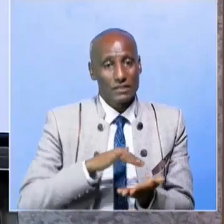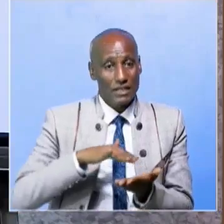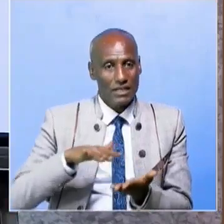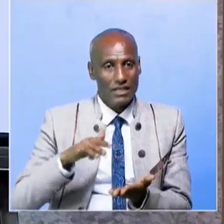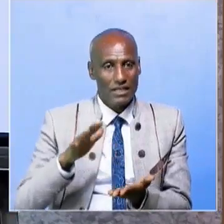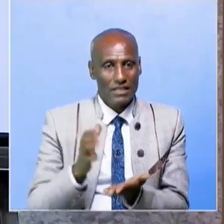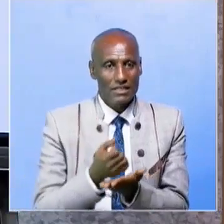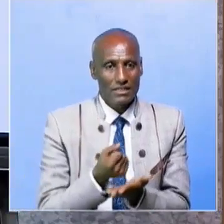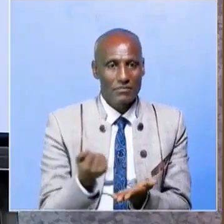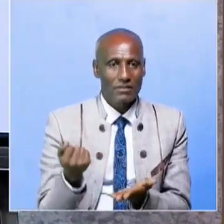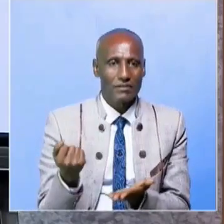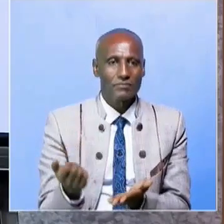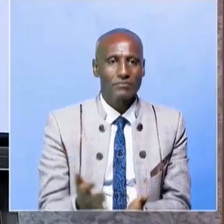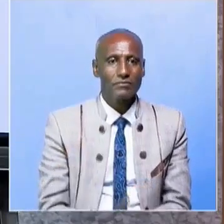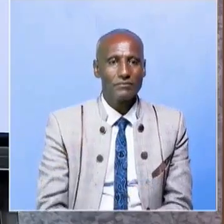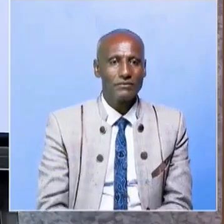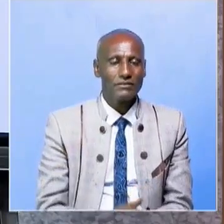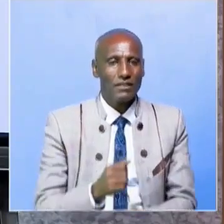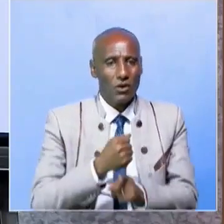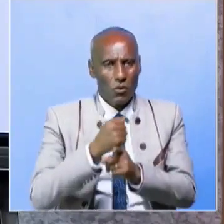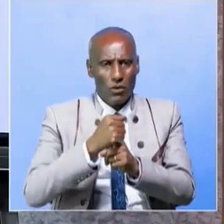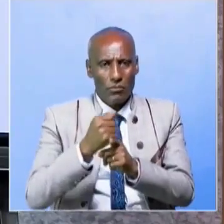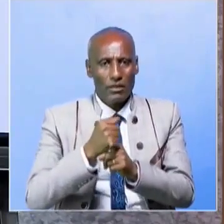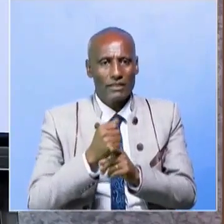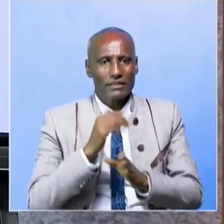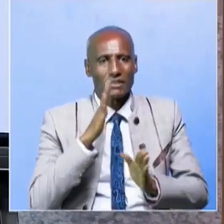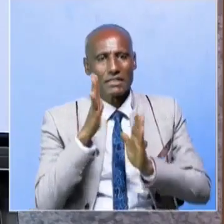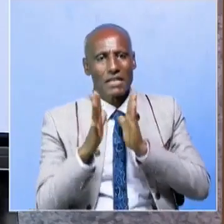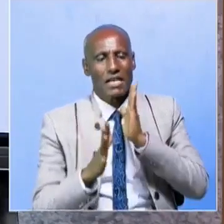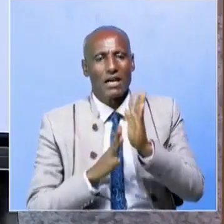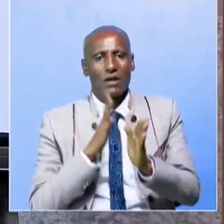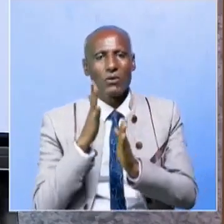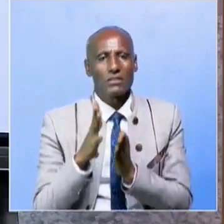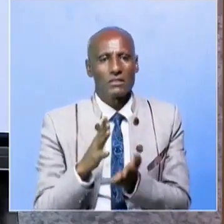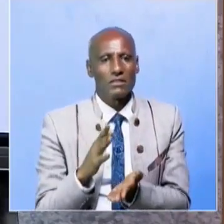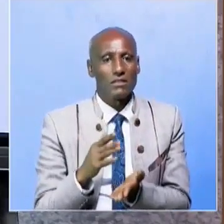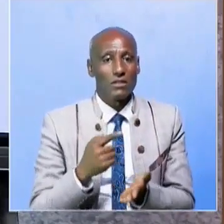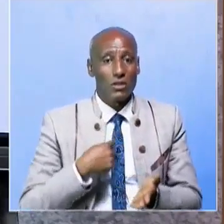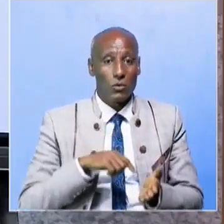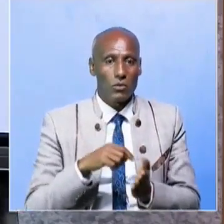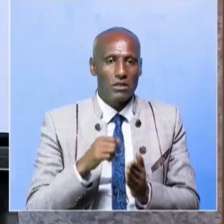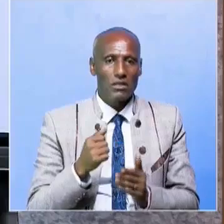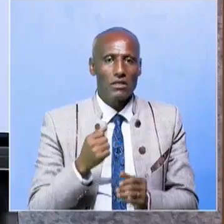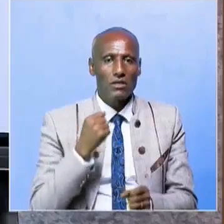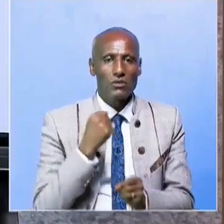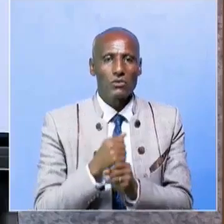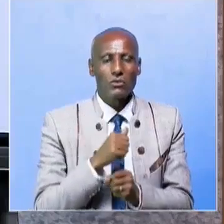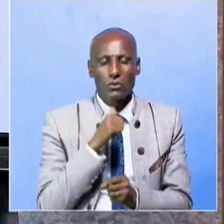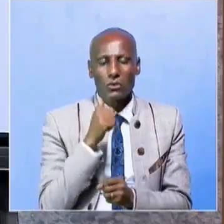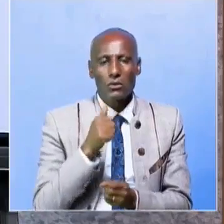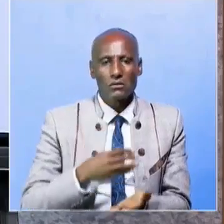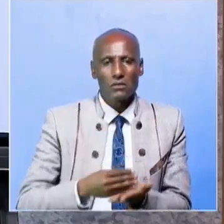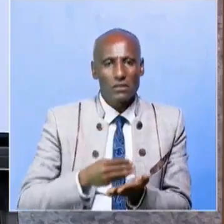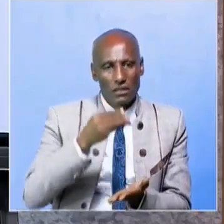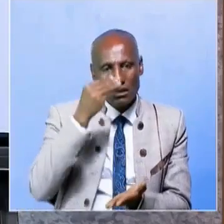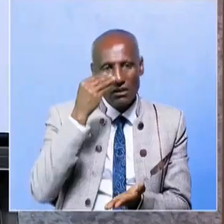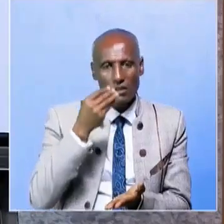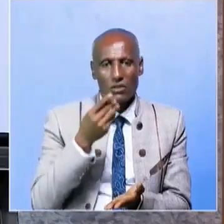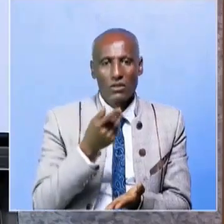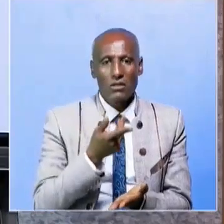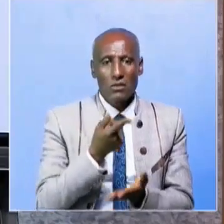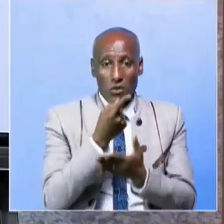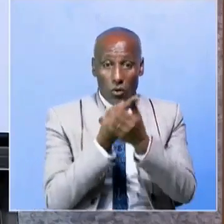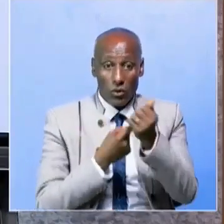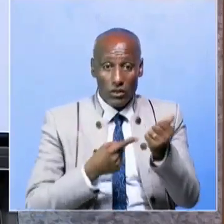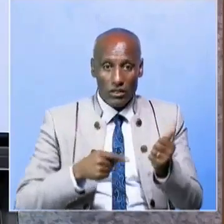something. That's how we practice language. We don't only learn it in the board, but we also practice